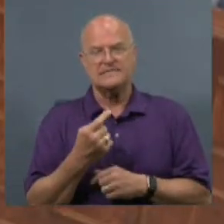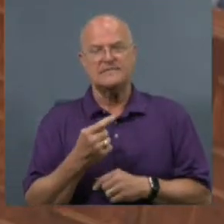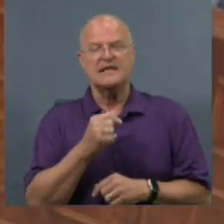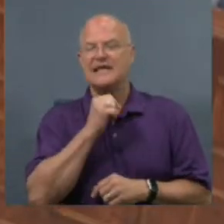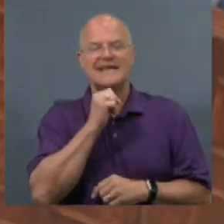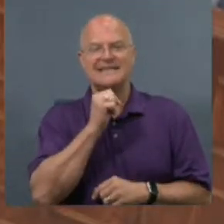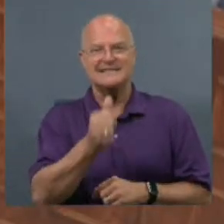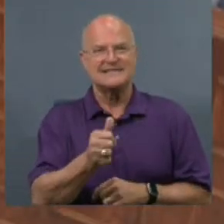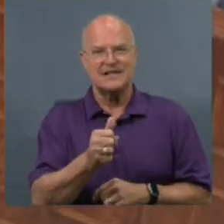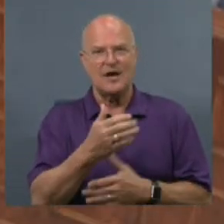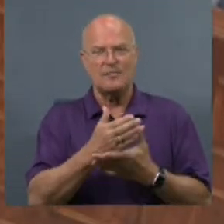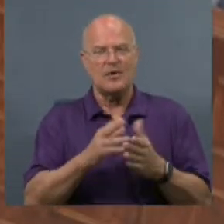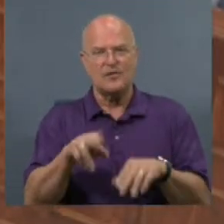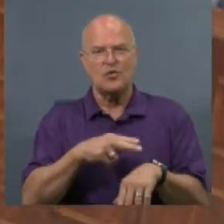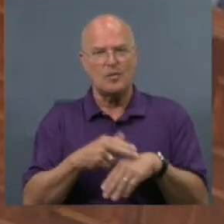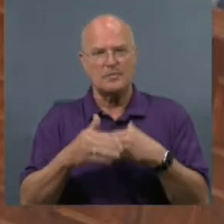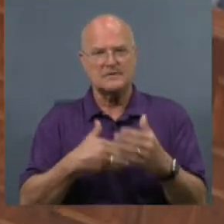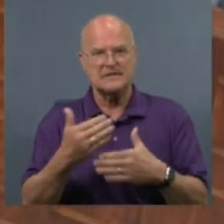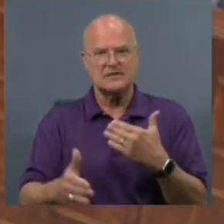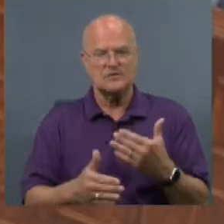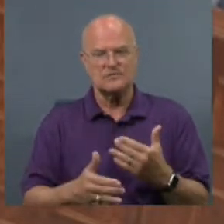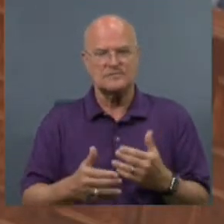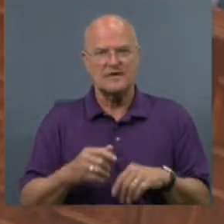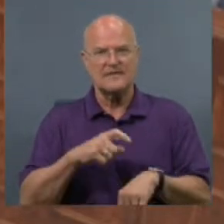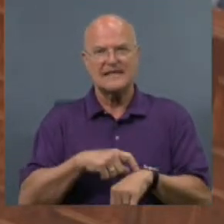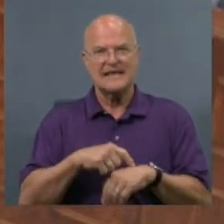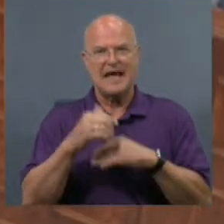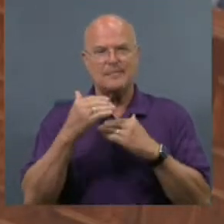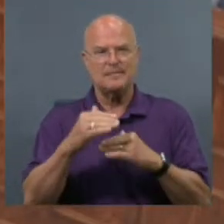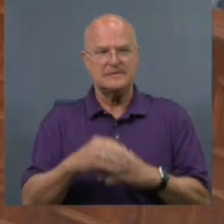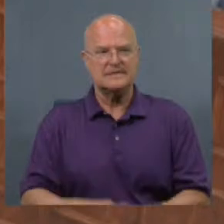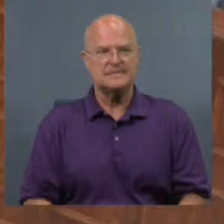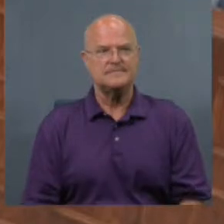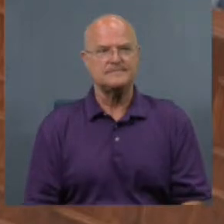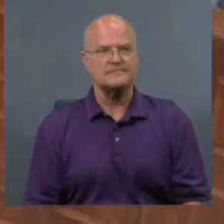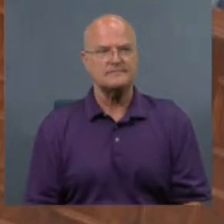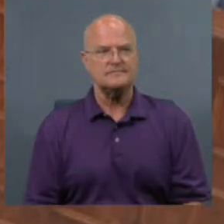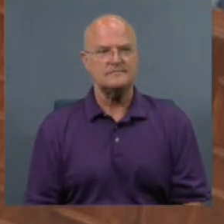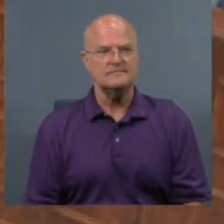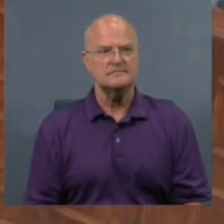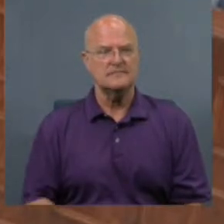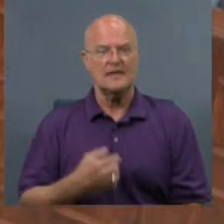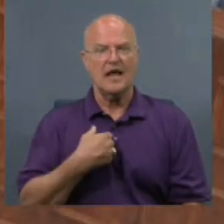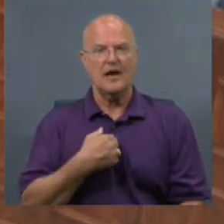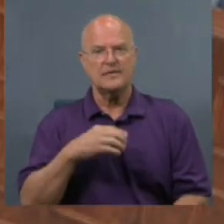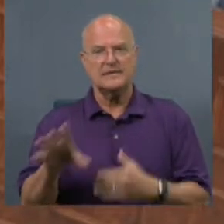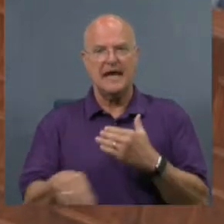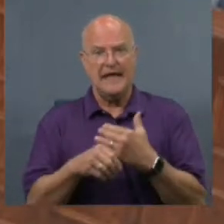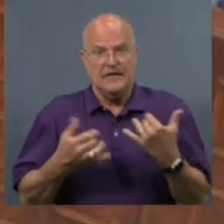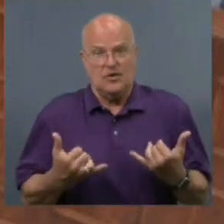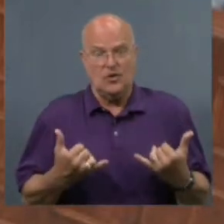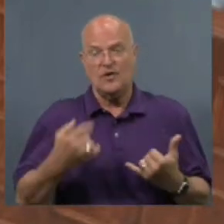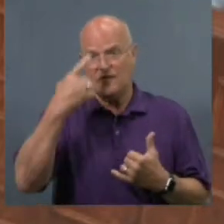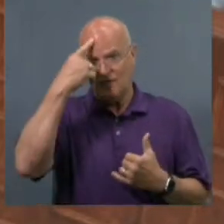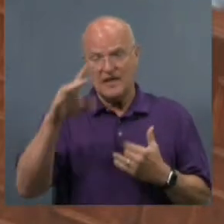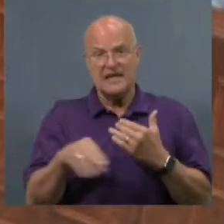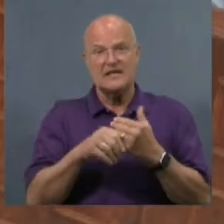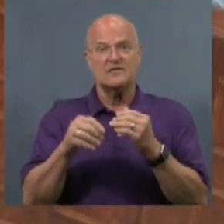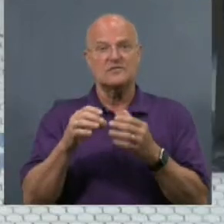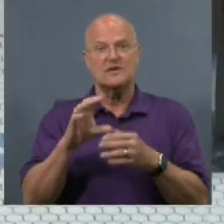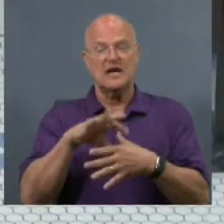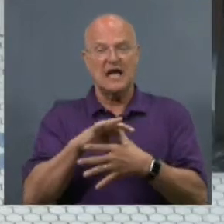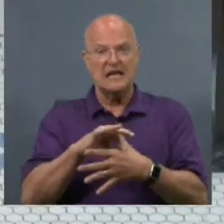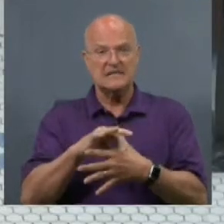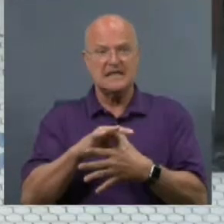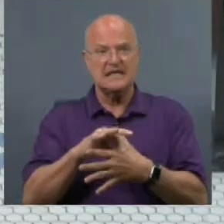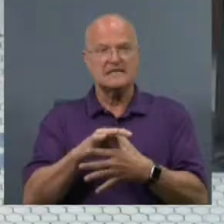It's not part of the normal procedure outside of the time limits. I just wanted to add that currently, just for the additional context